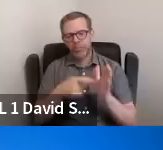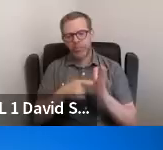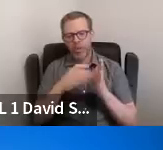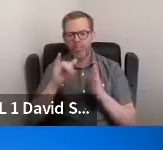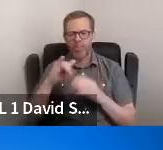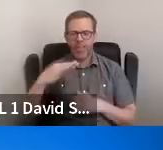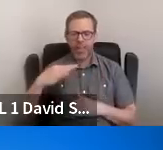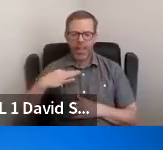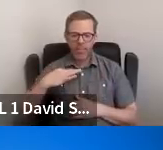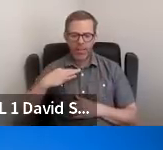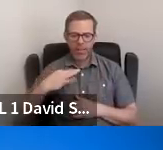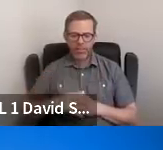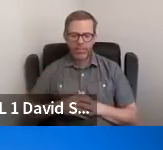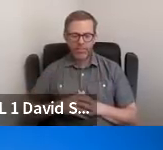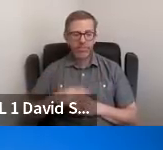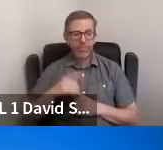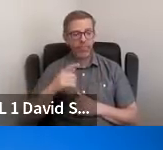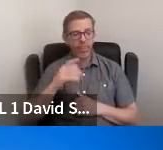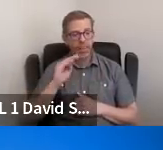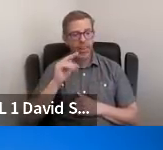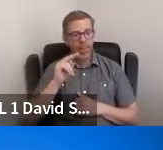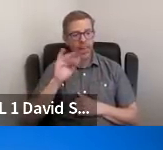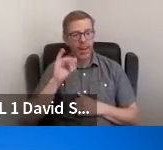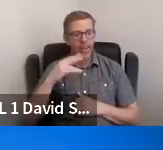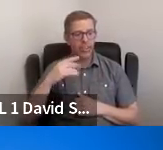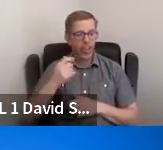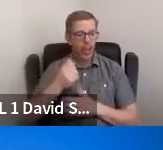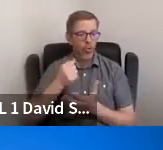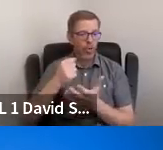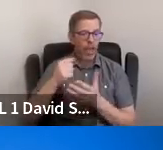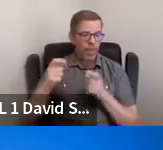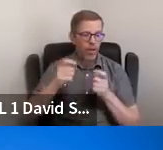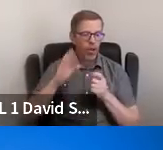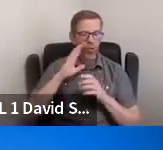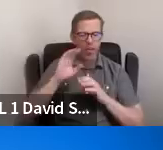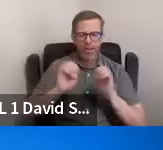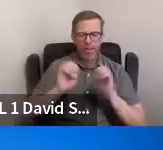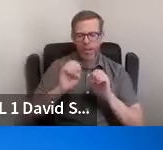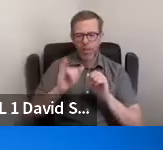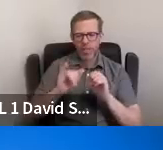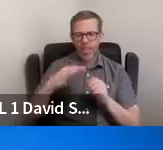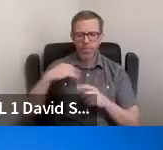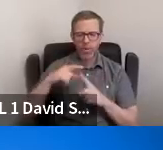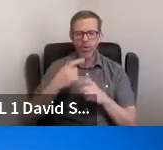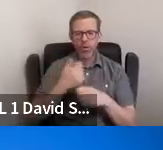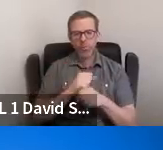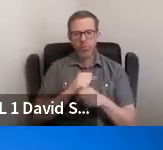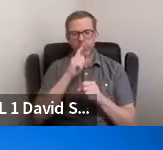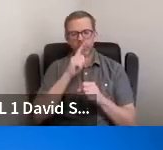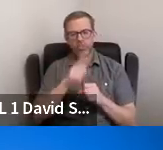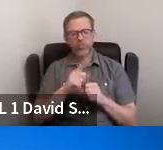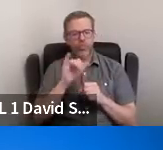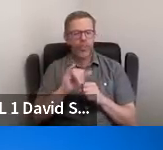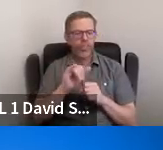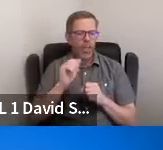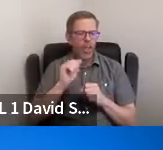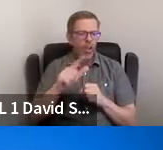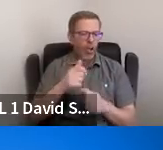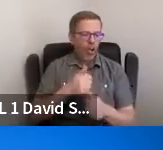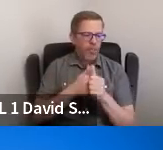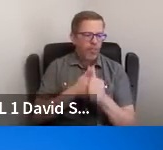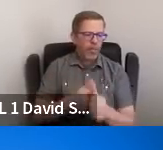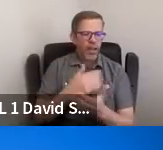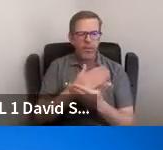applications. Your NIH grants manager will evaluate the application to ensure that compliance and all budget matters are